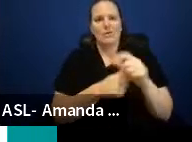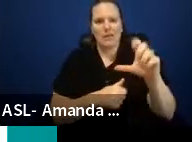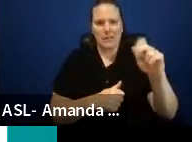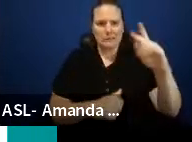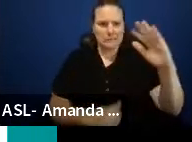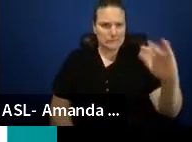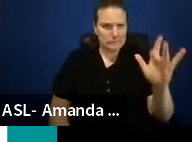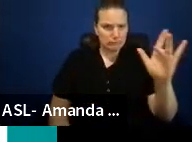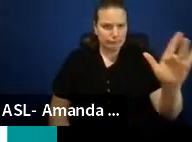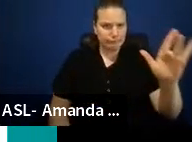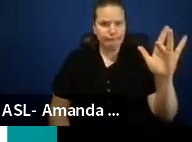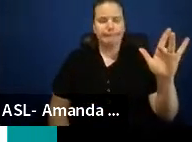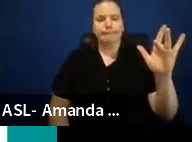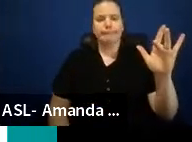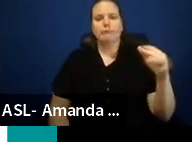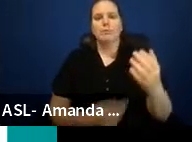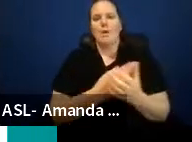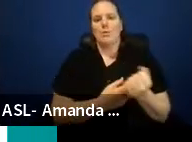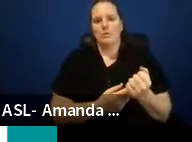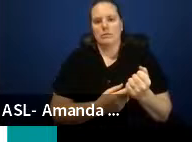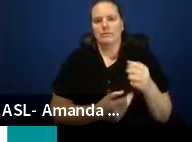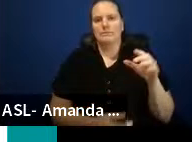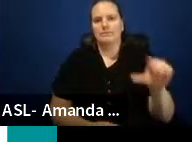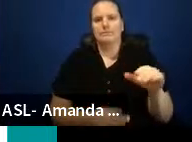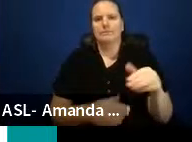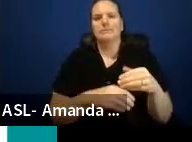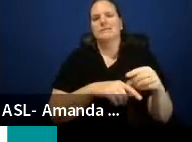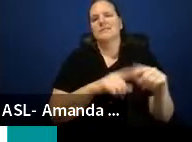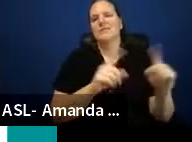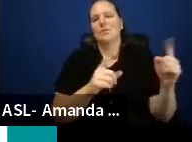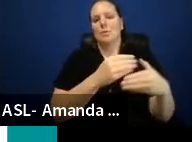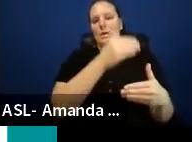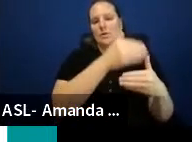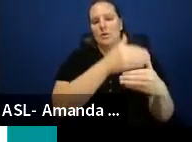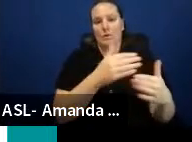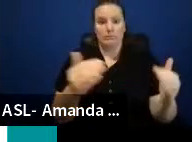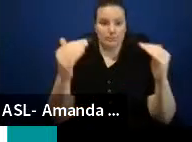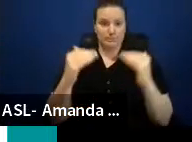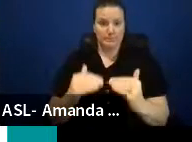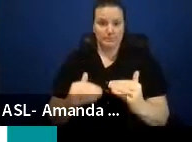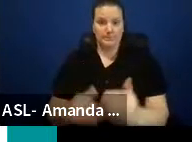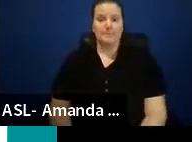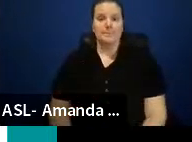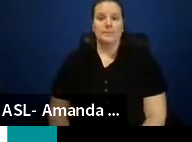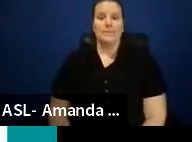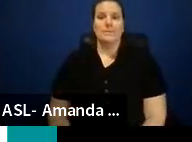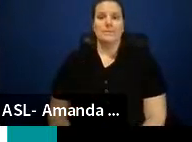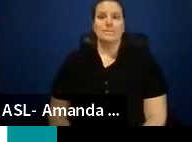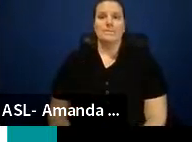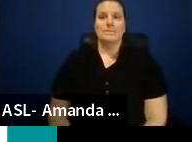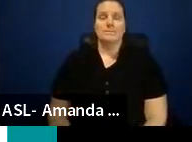view both English and Spanish captions in a separate browser window. Next slide, please.